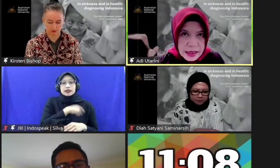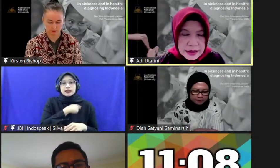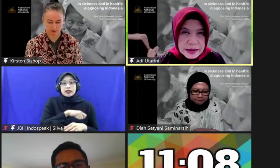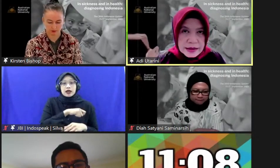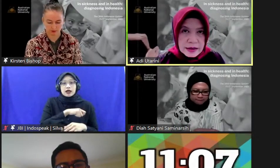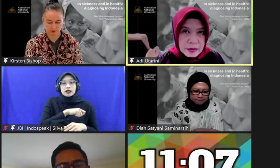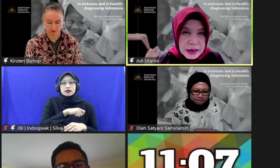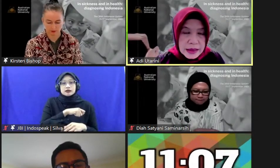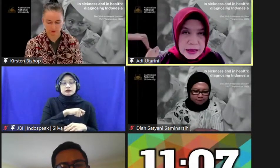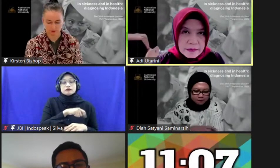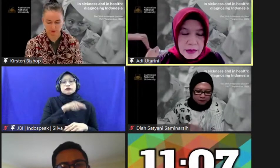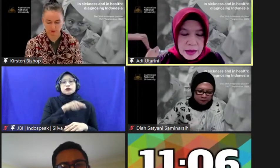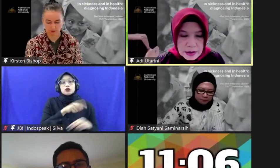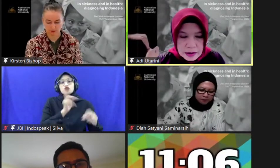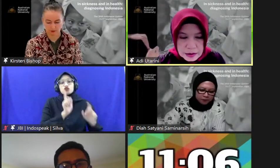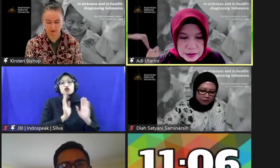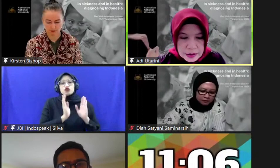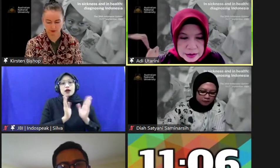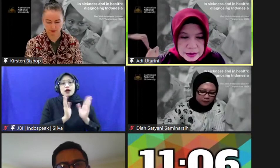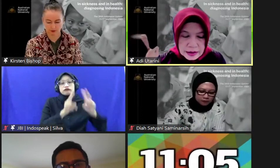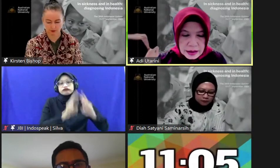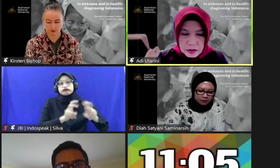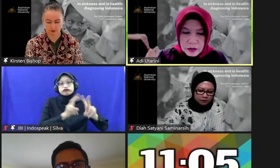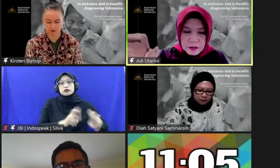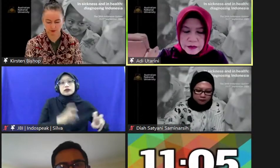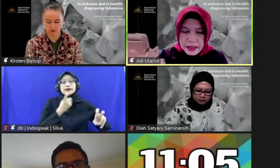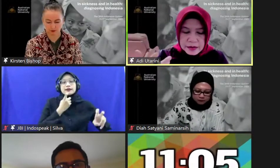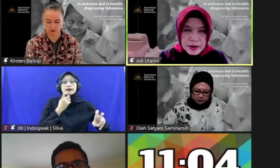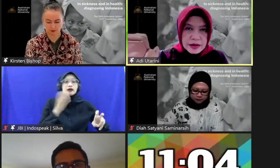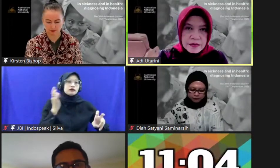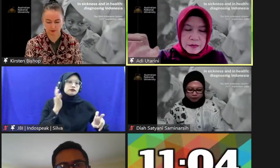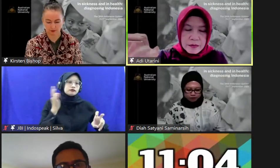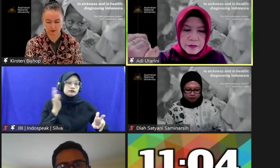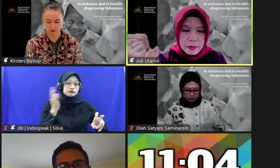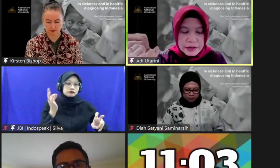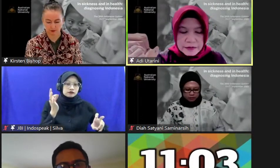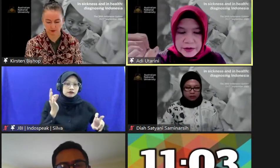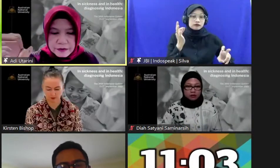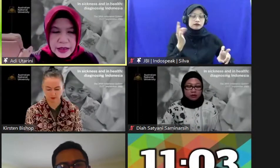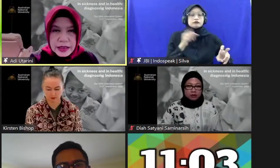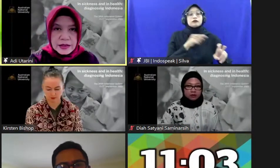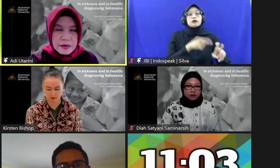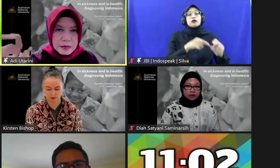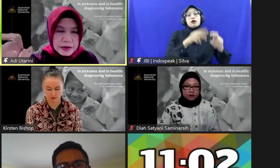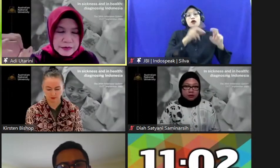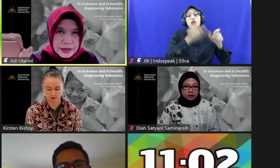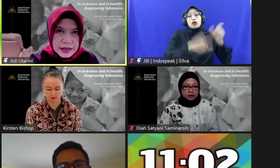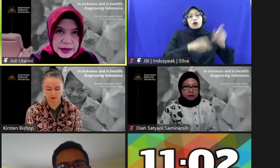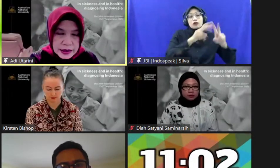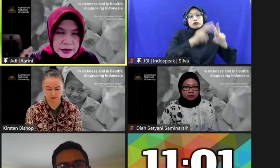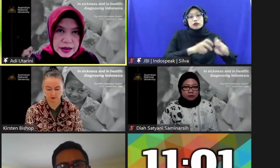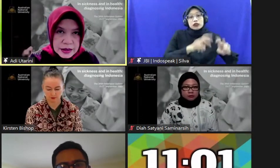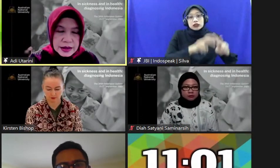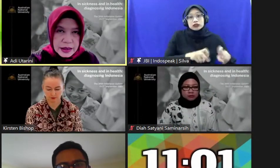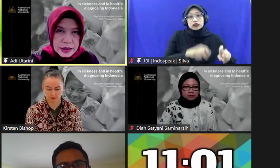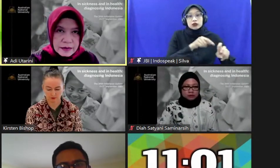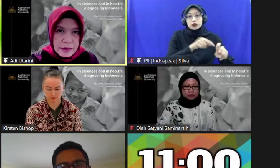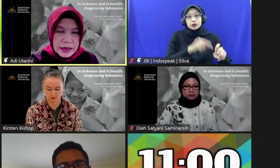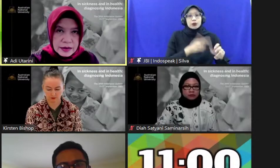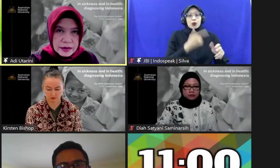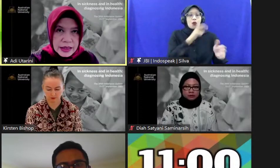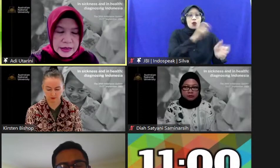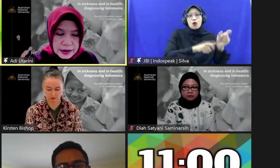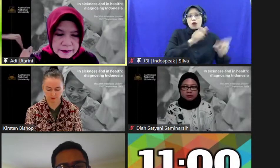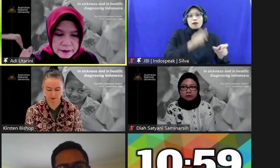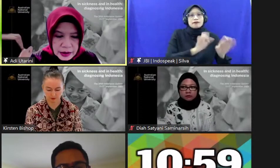risk analysis committee consisting of experts from different fields, from different institutions